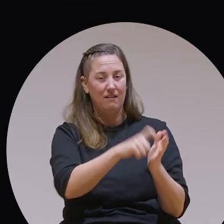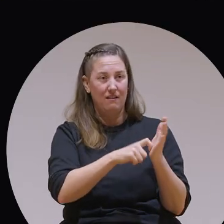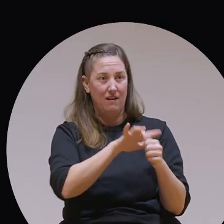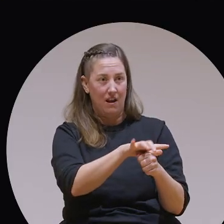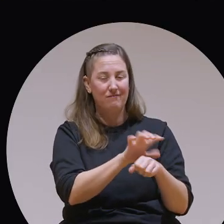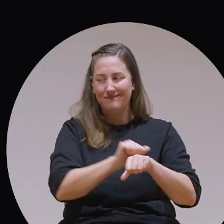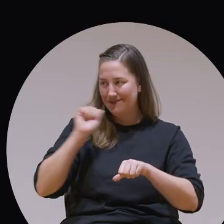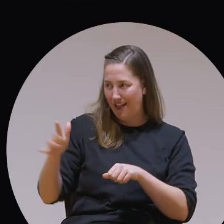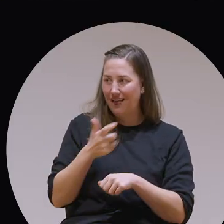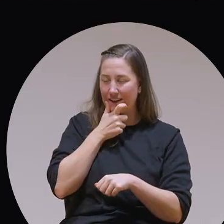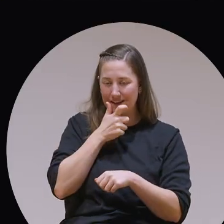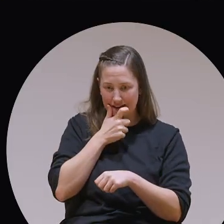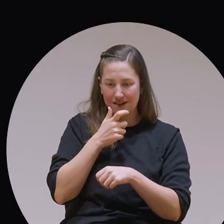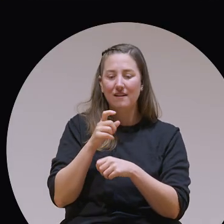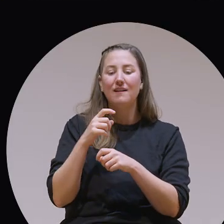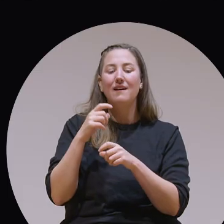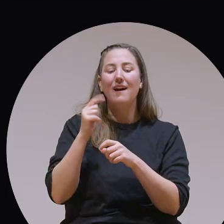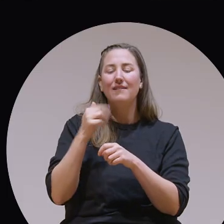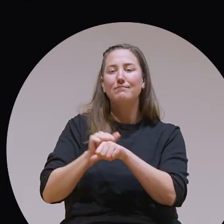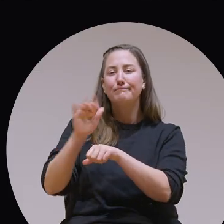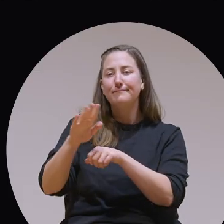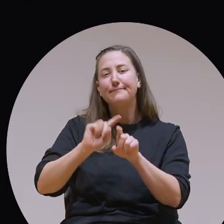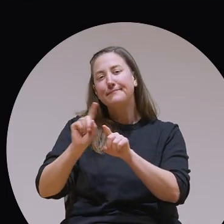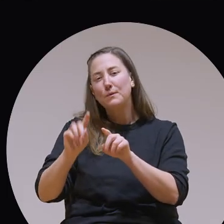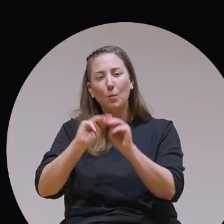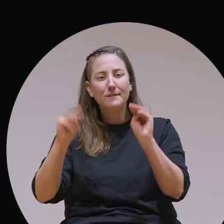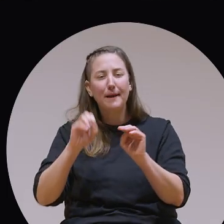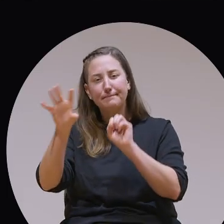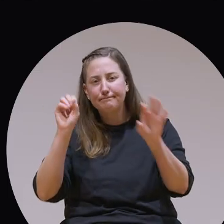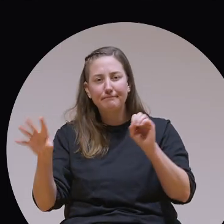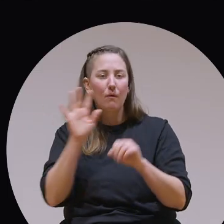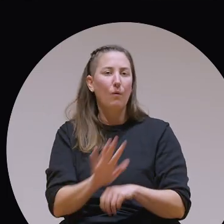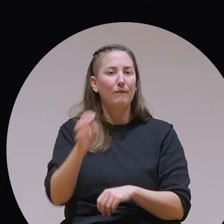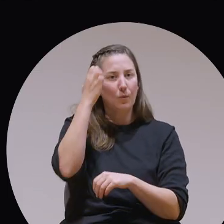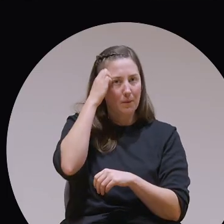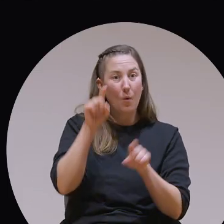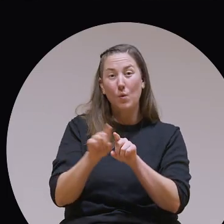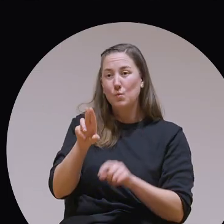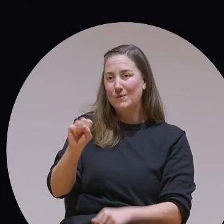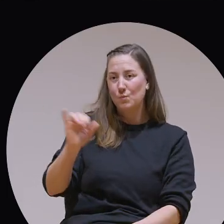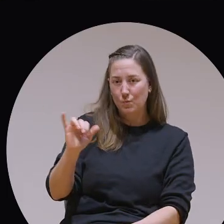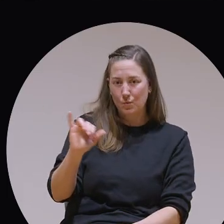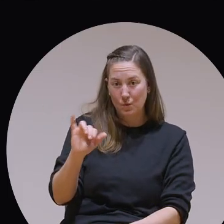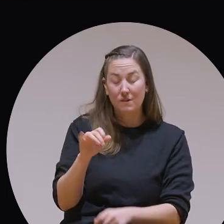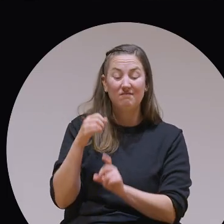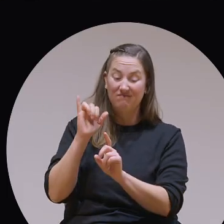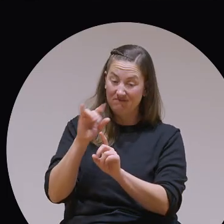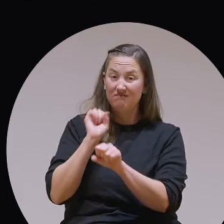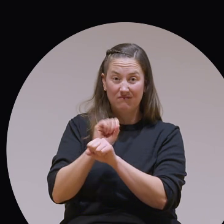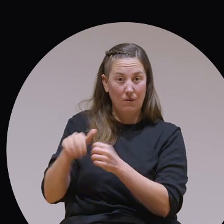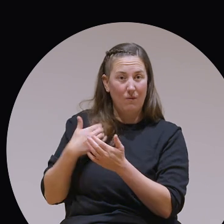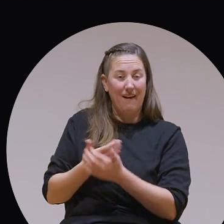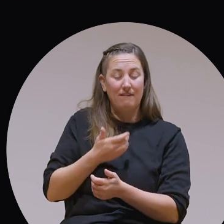sent back to England, and then they were parceled out to museums across Europe and America. So this came to